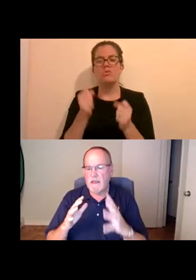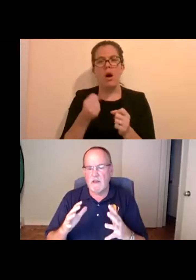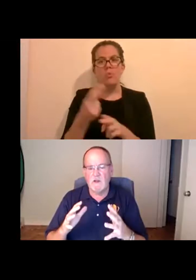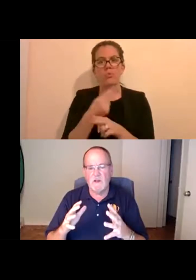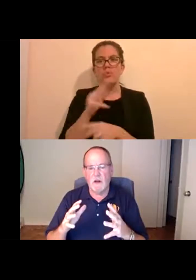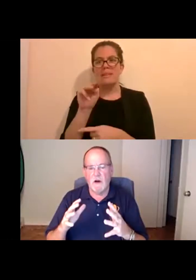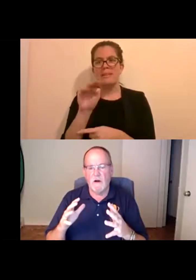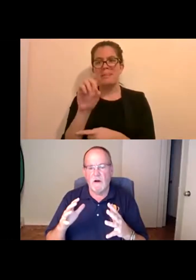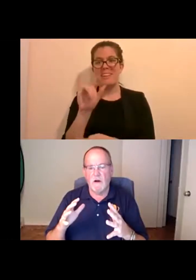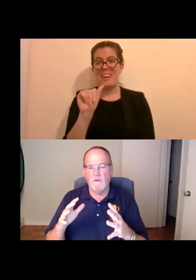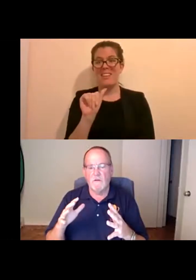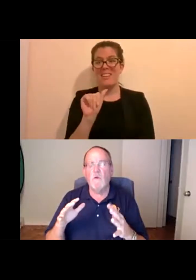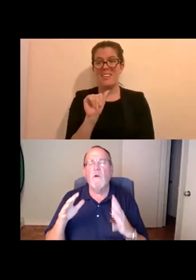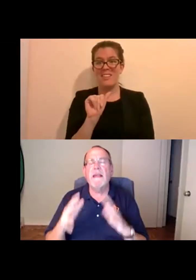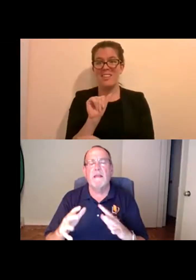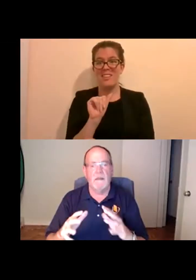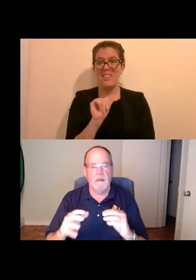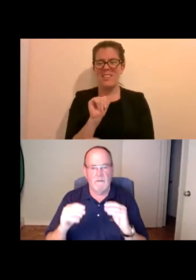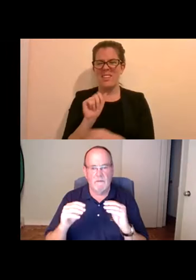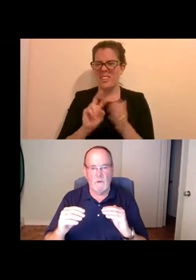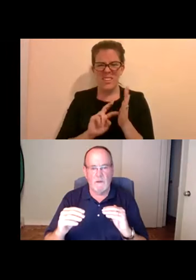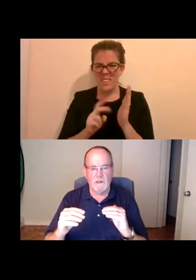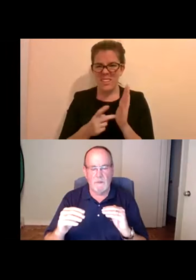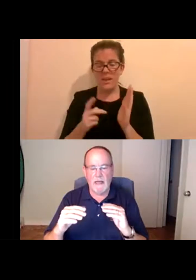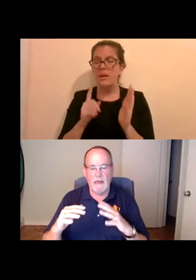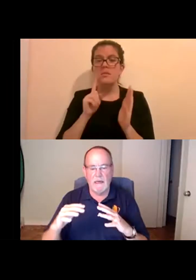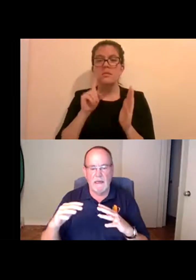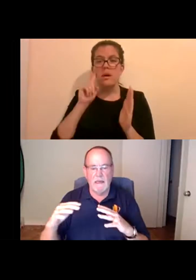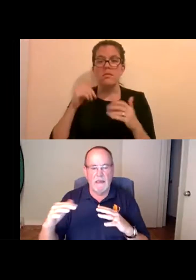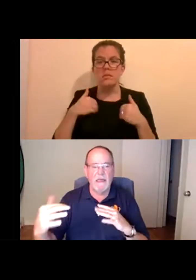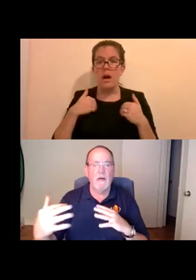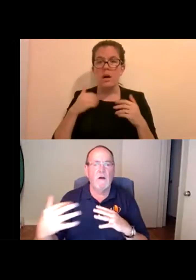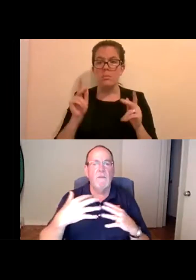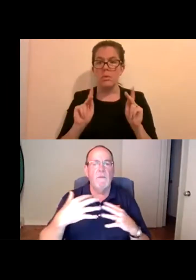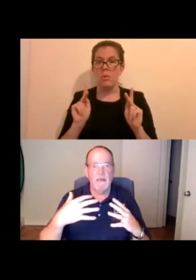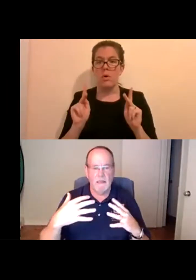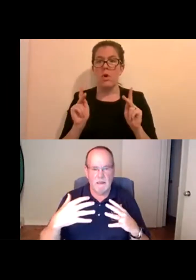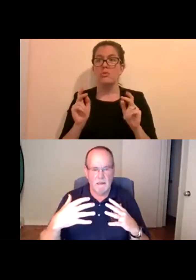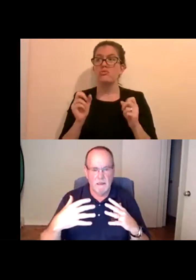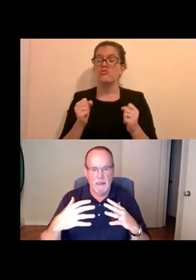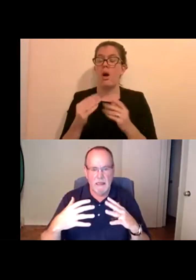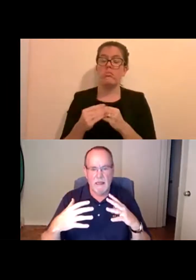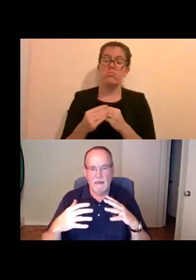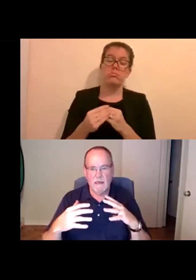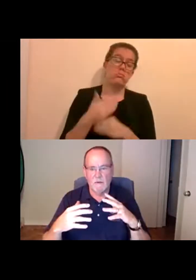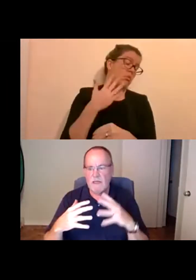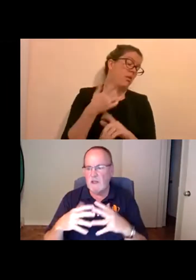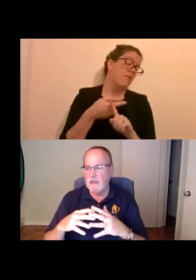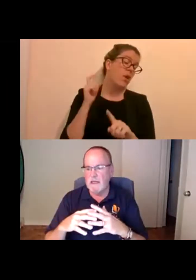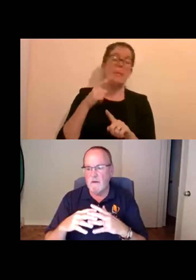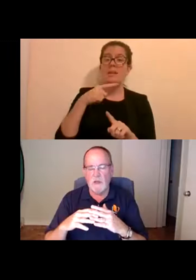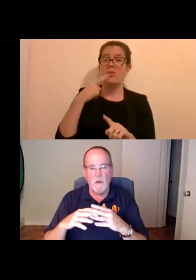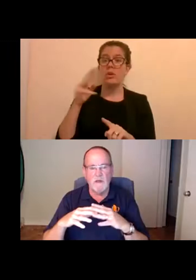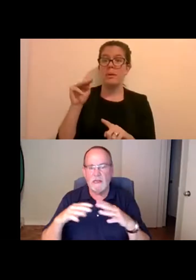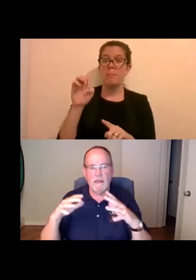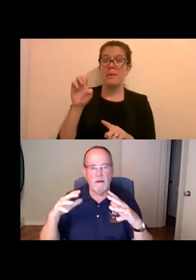deaf kids are greatly influenced by hearing media. And originally